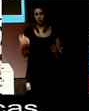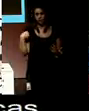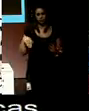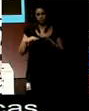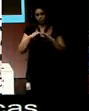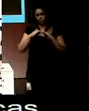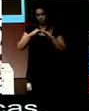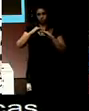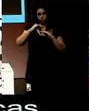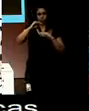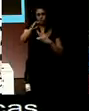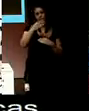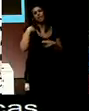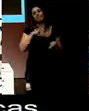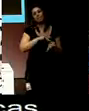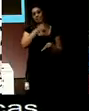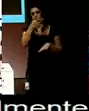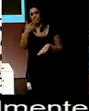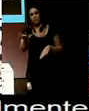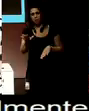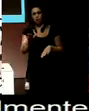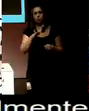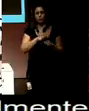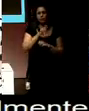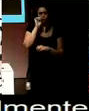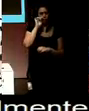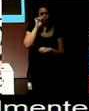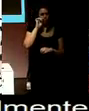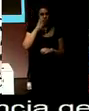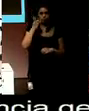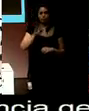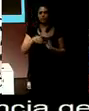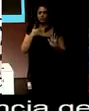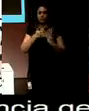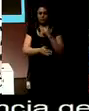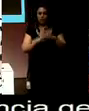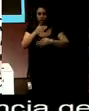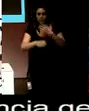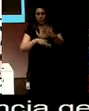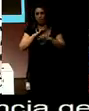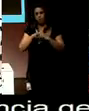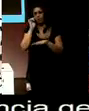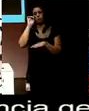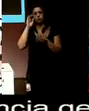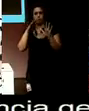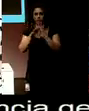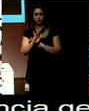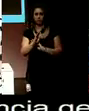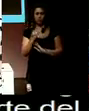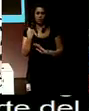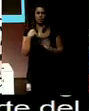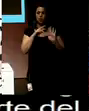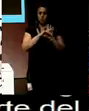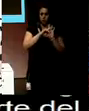Currently, it's not only there's an awareness in the whole sector, which is a step